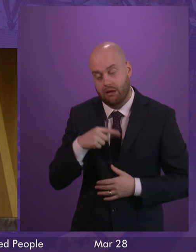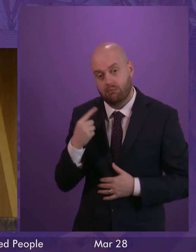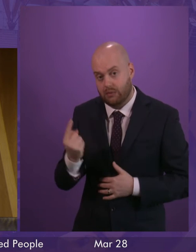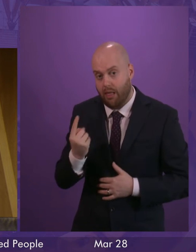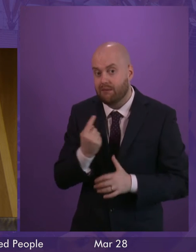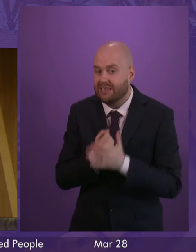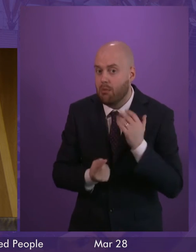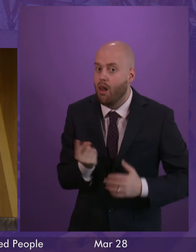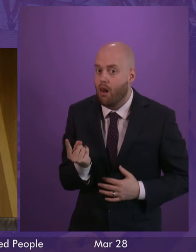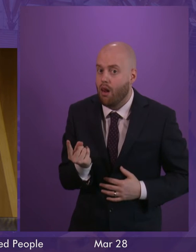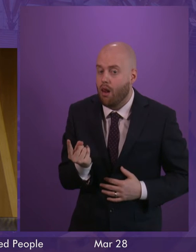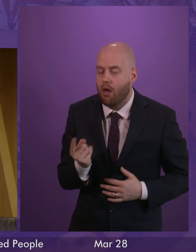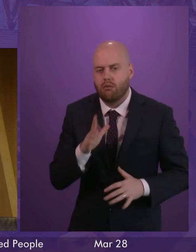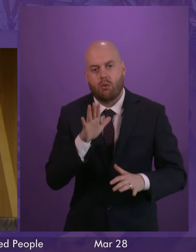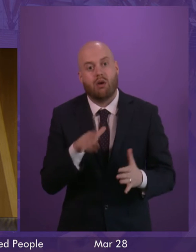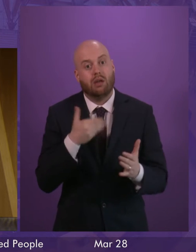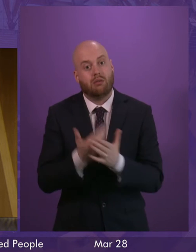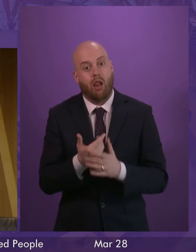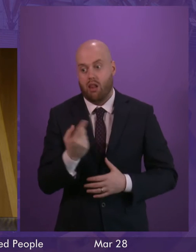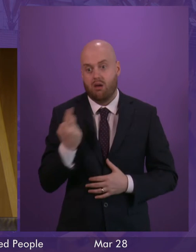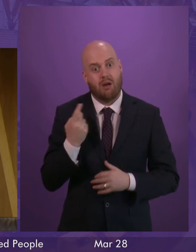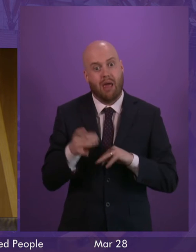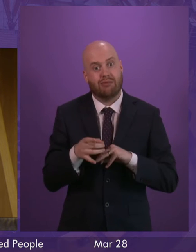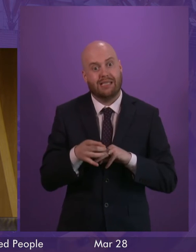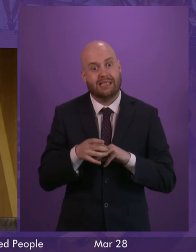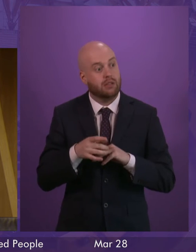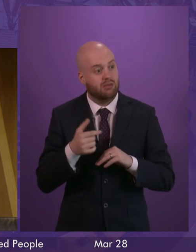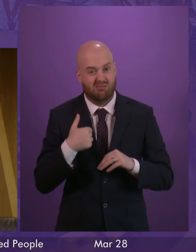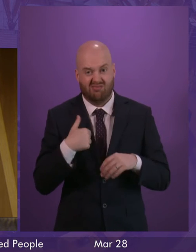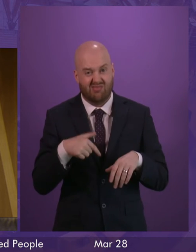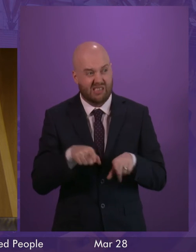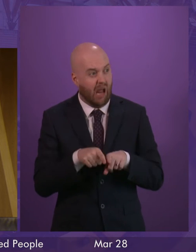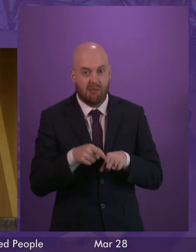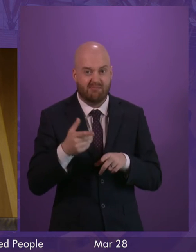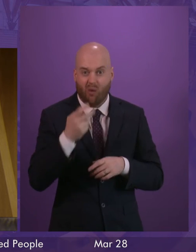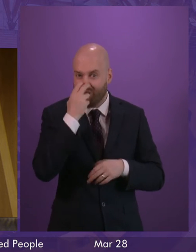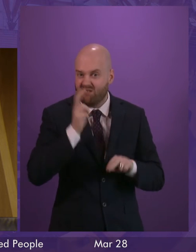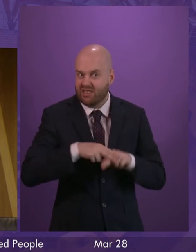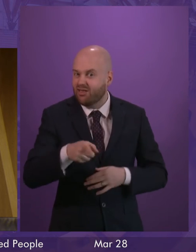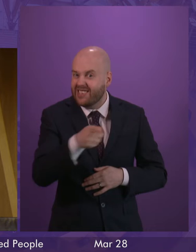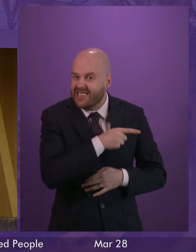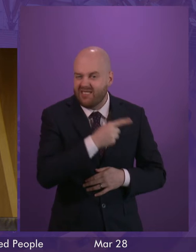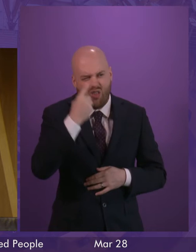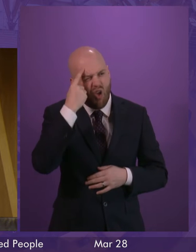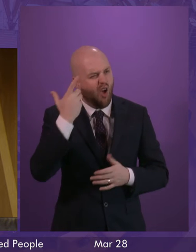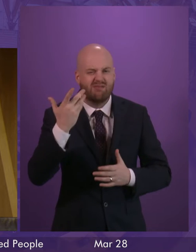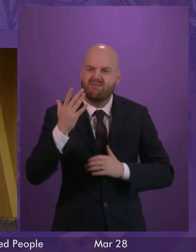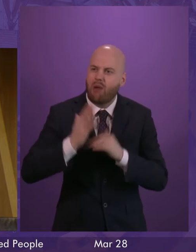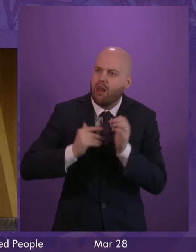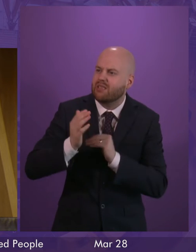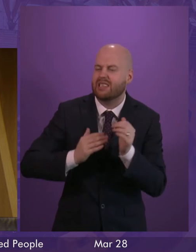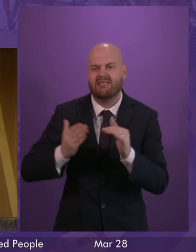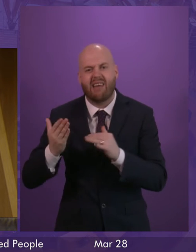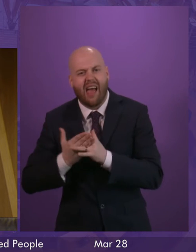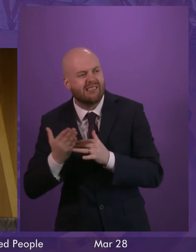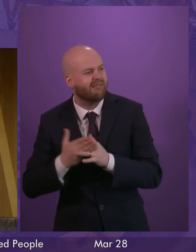many people within Scotland who actually, the idea of access to buildings and services and for those living with disability, let alone